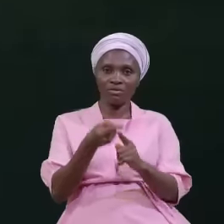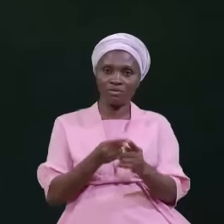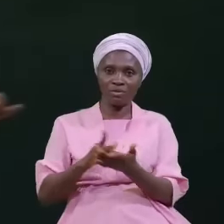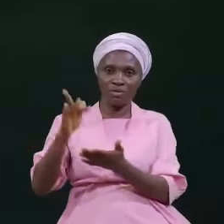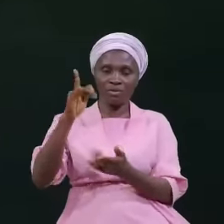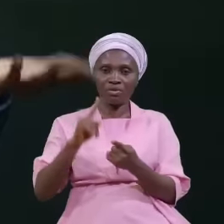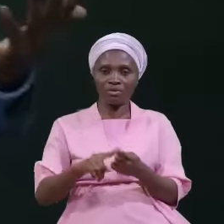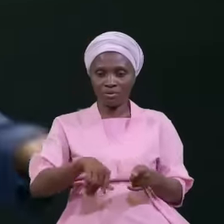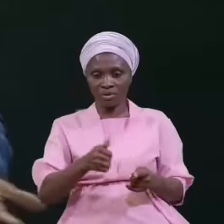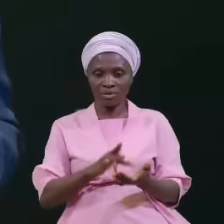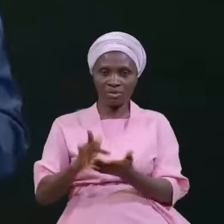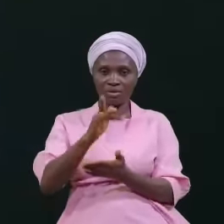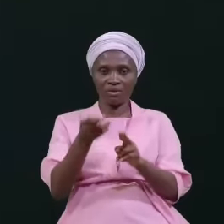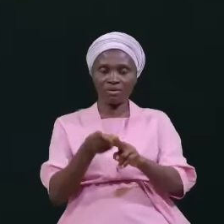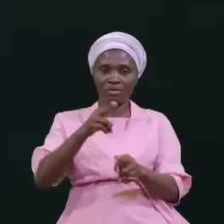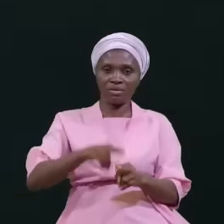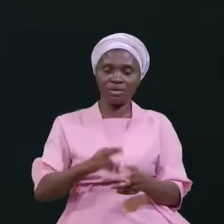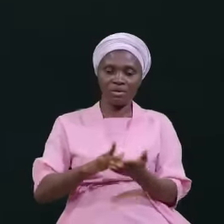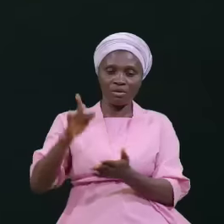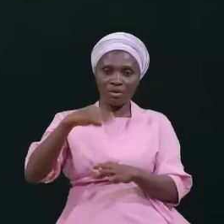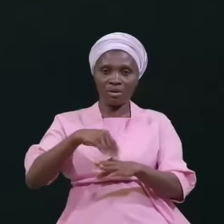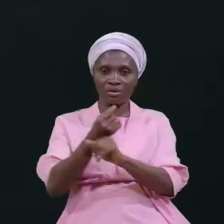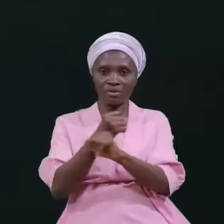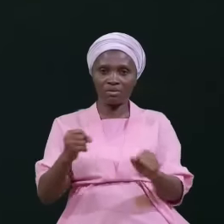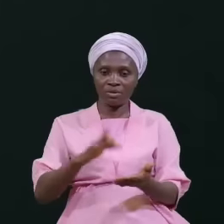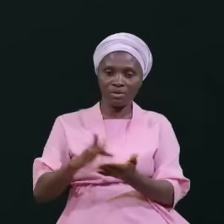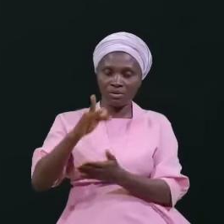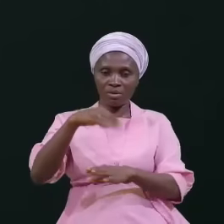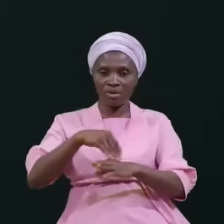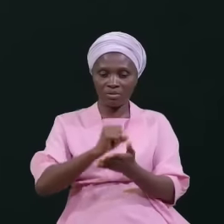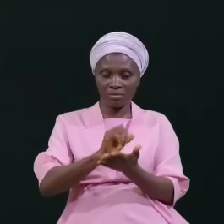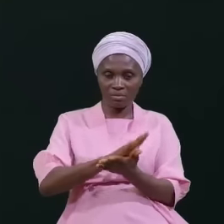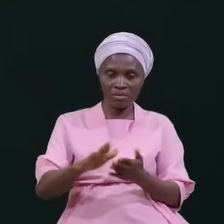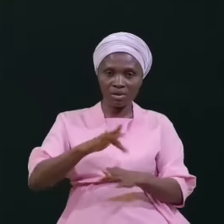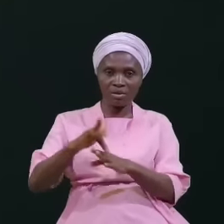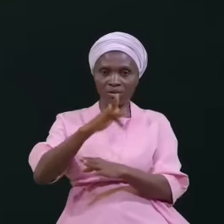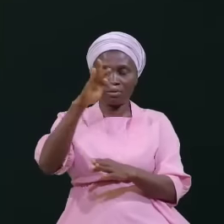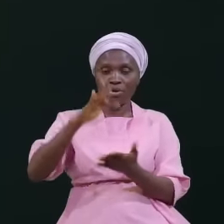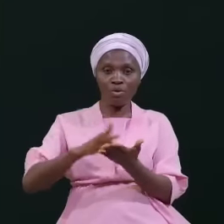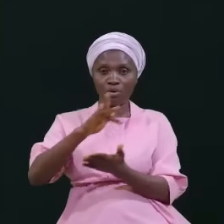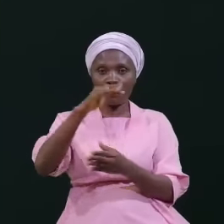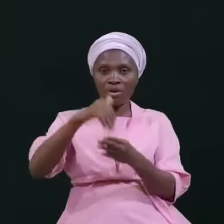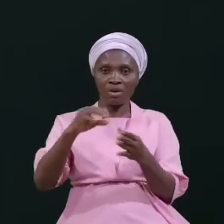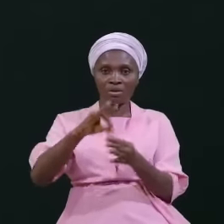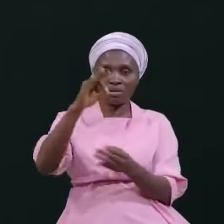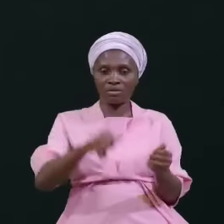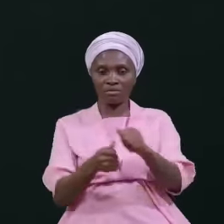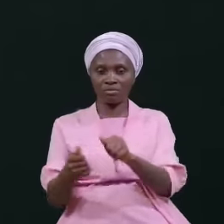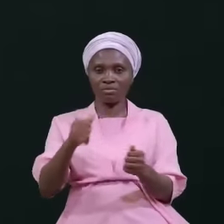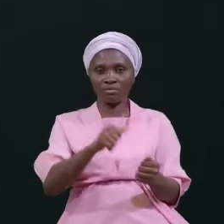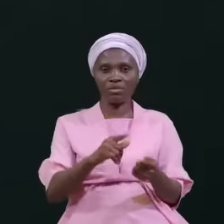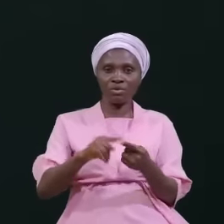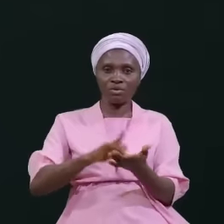at salvation, to glory at sanctification, to glory in the Spirit baptism, to glory.